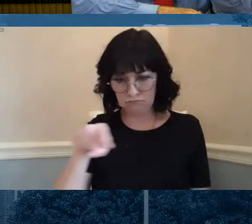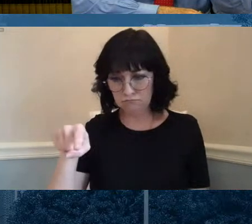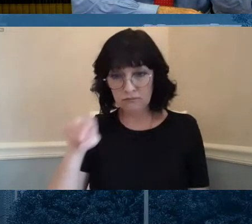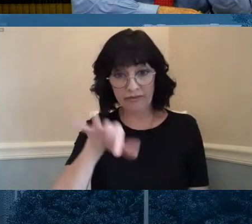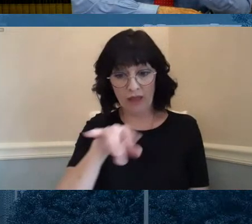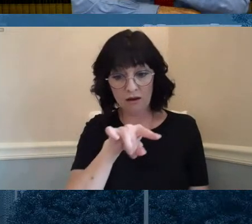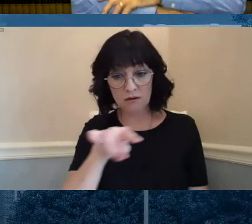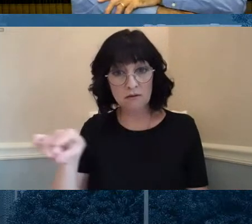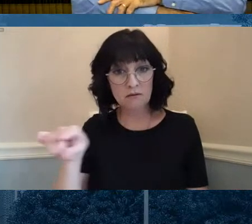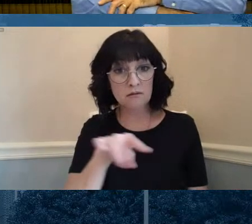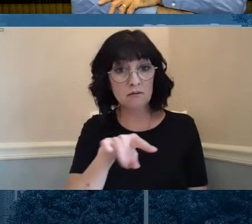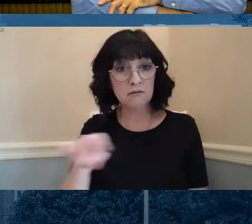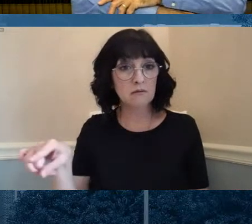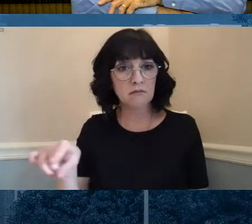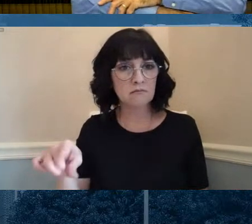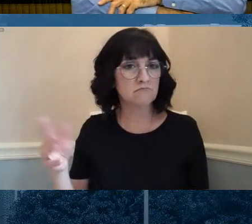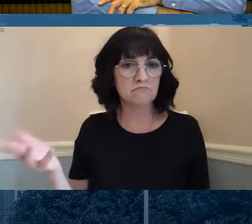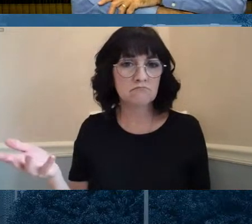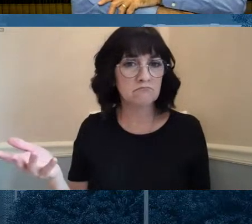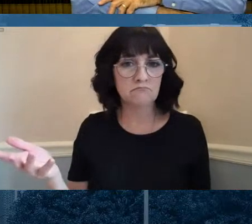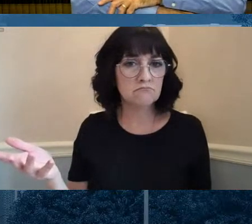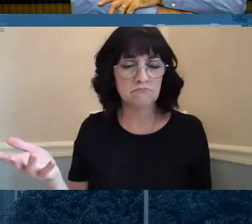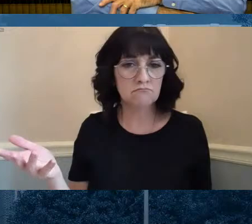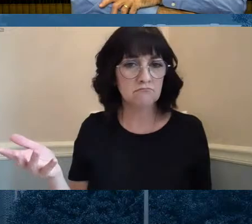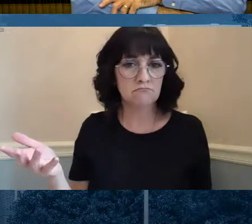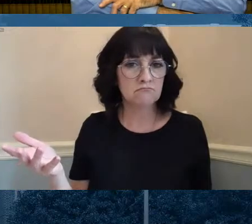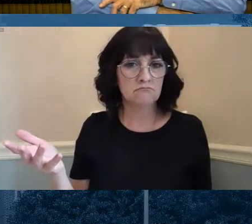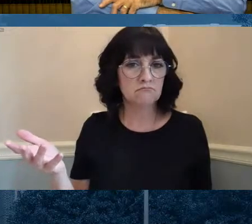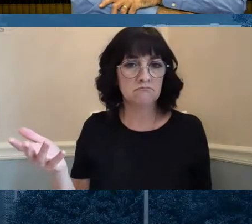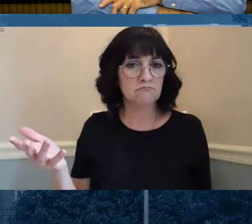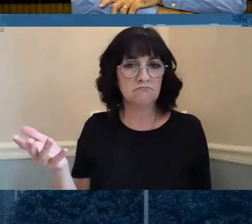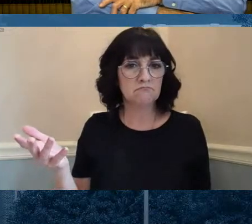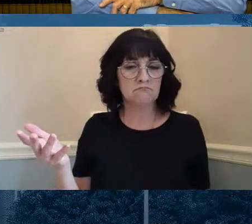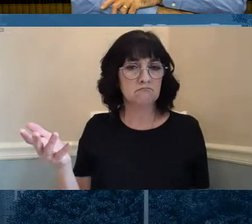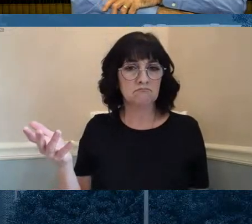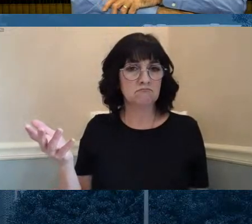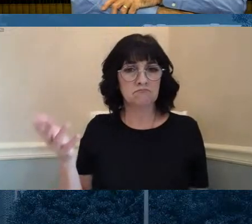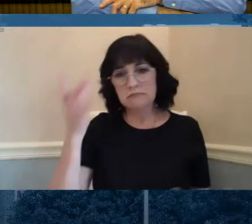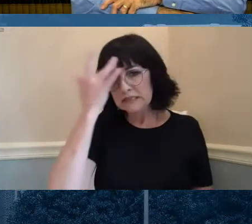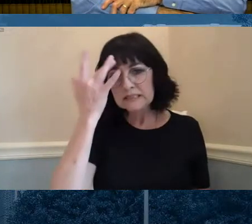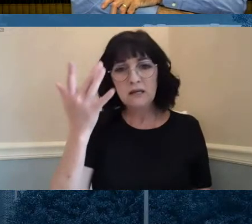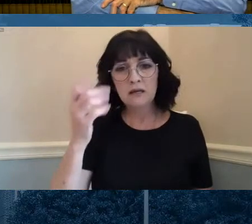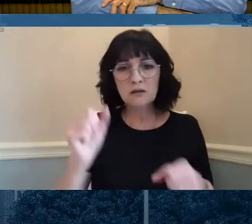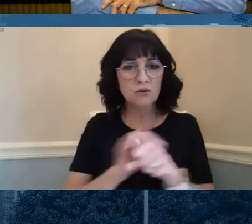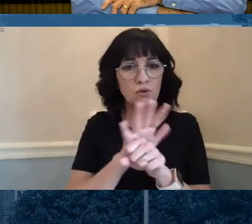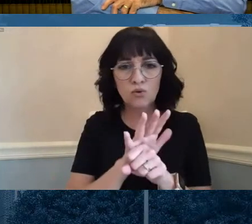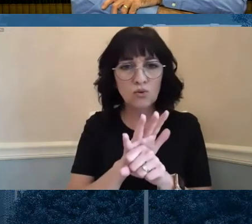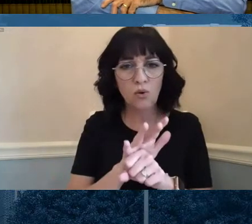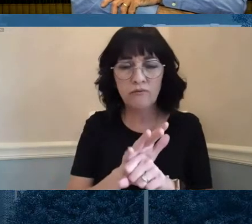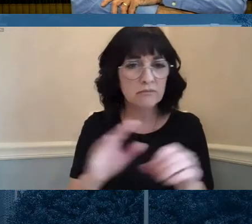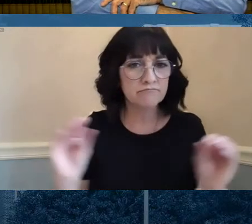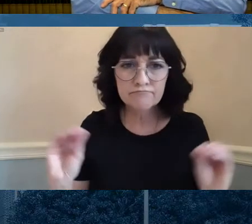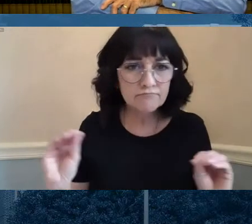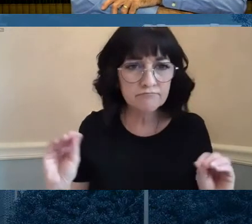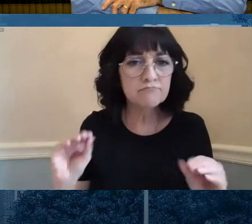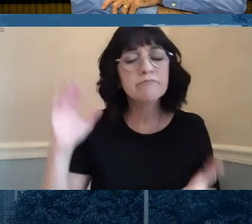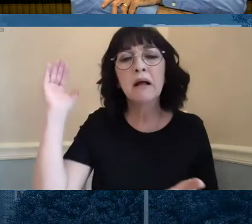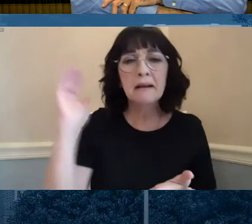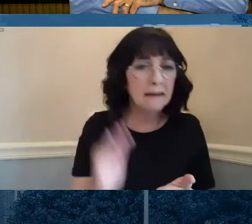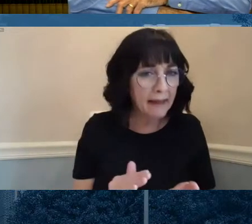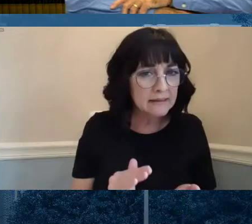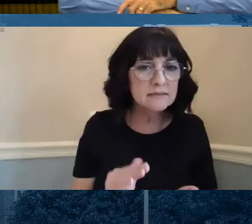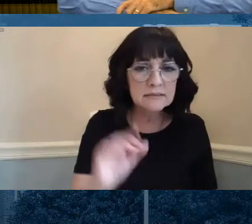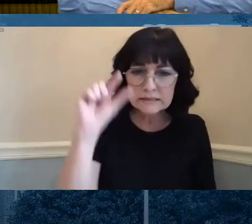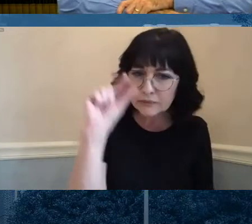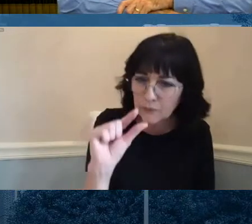vaccinated. You can see the number of positive cases with that most recent surge. That's as good evidence, as good